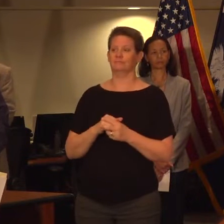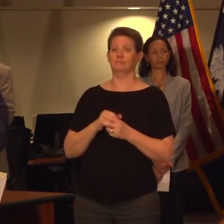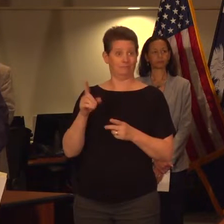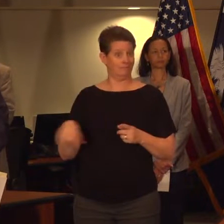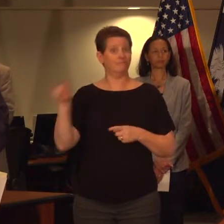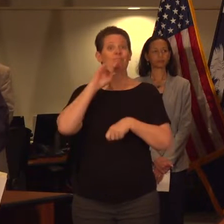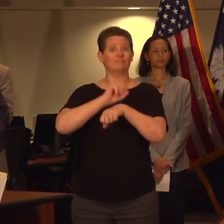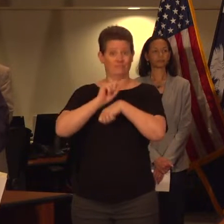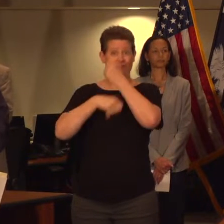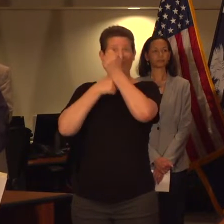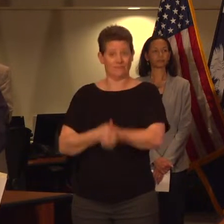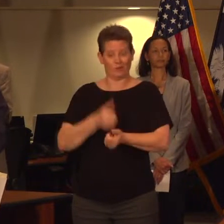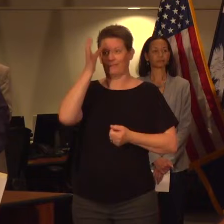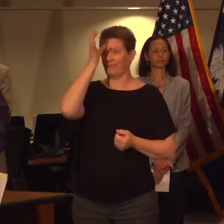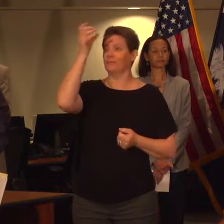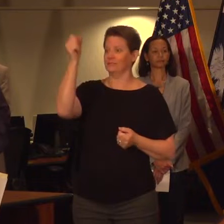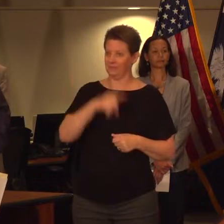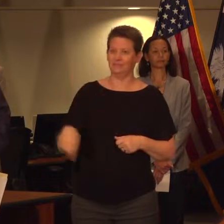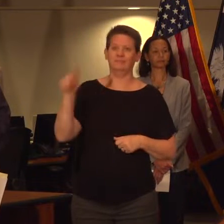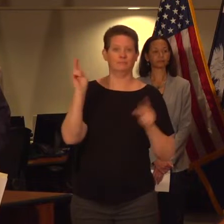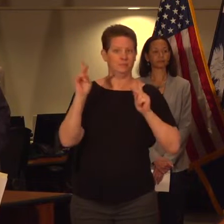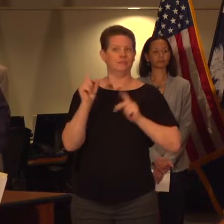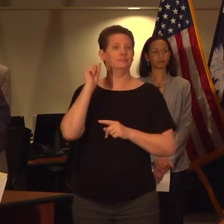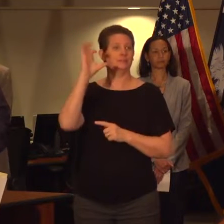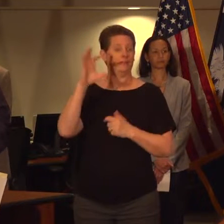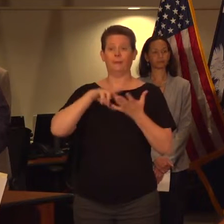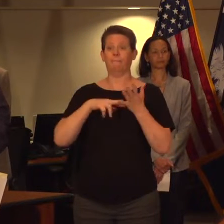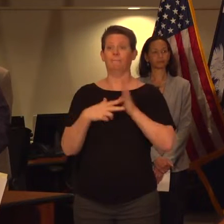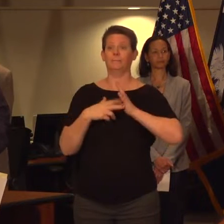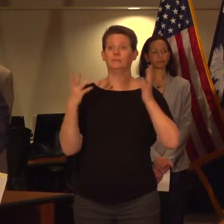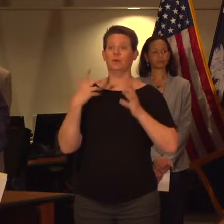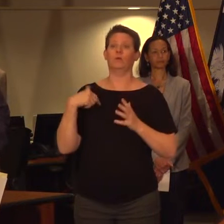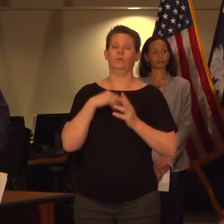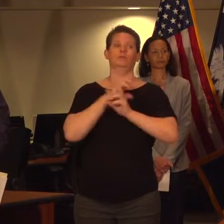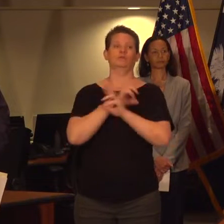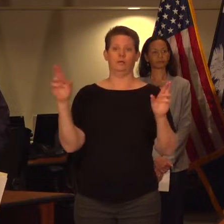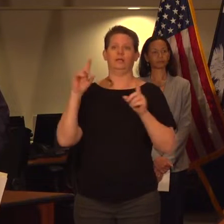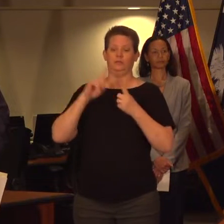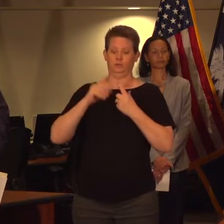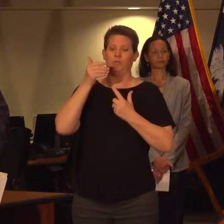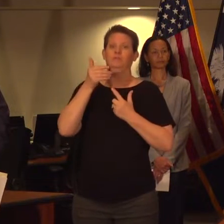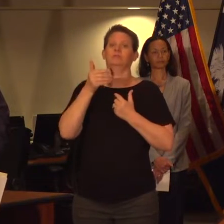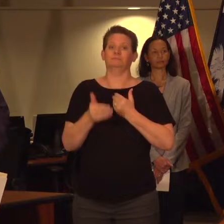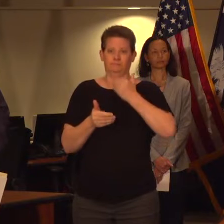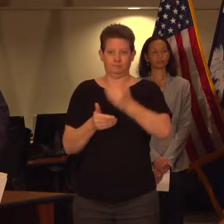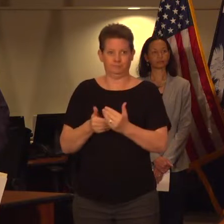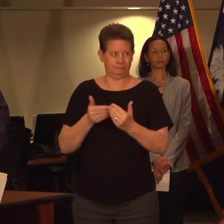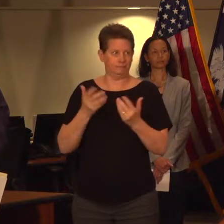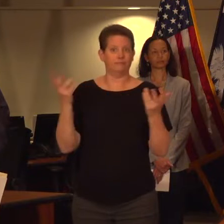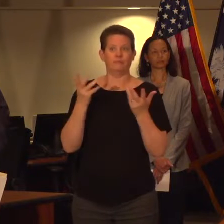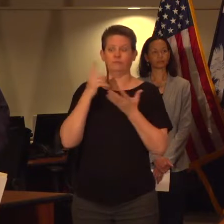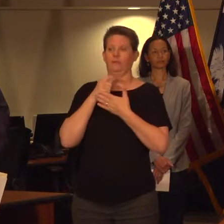being shown by the great people of South Carolina, we are ready to take some steps that will help